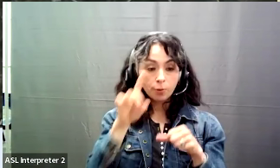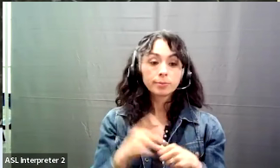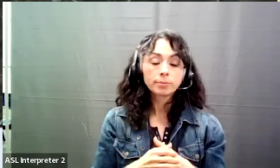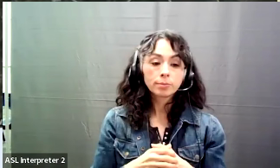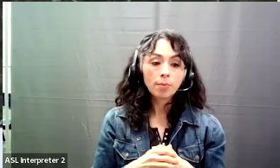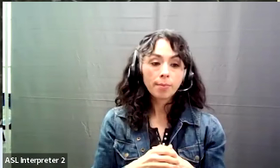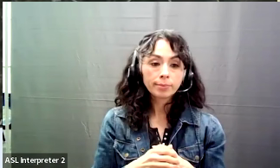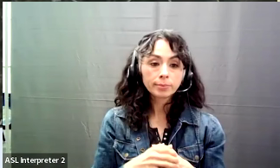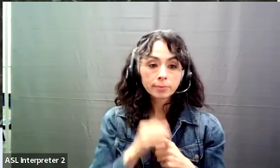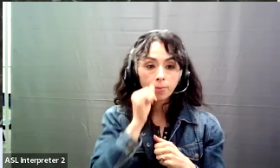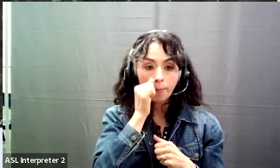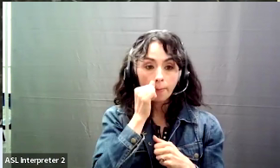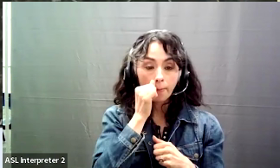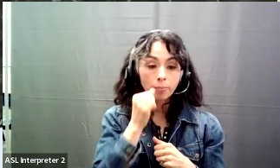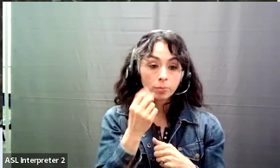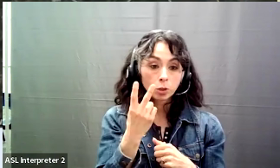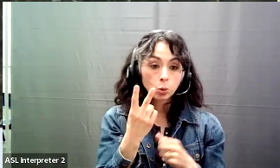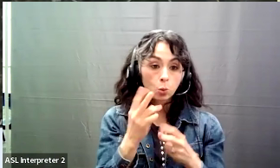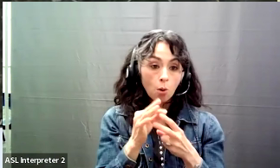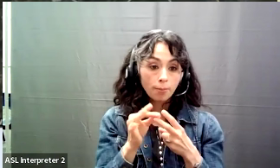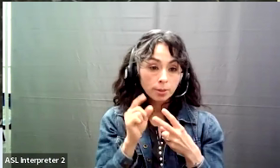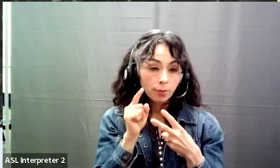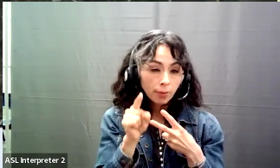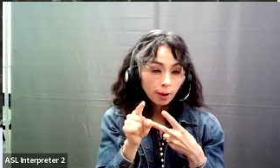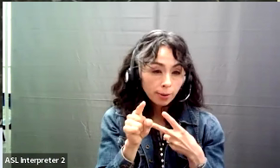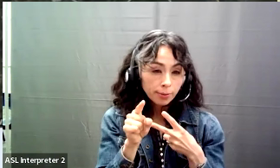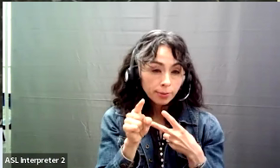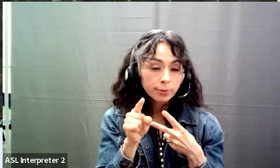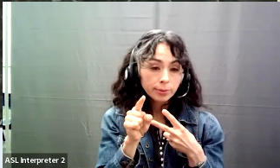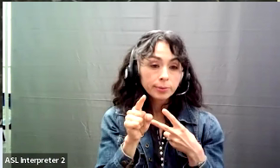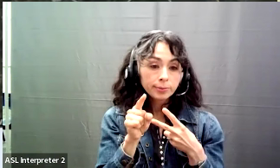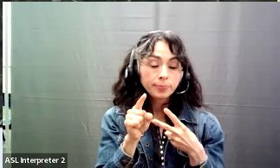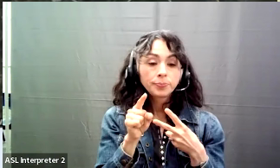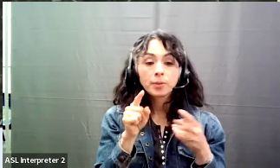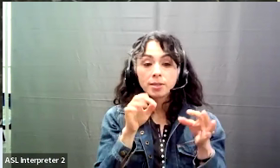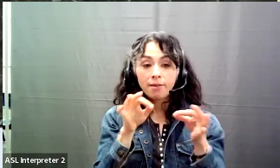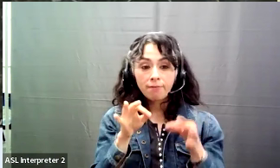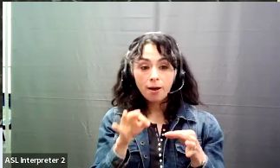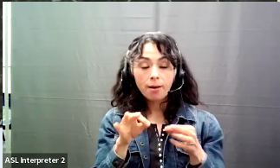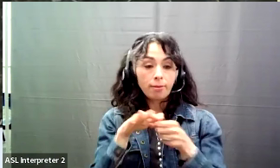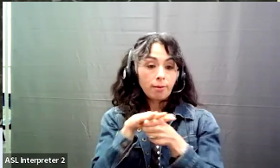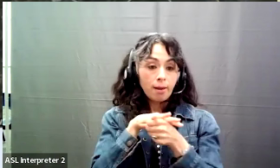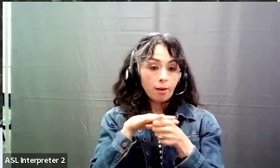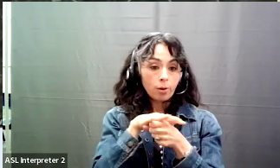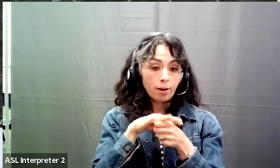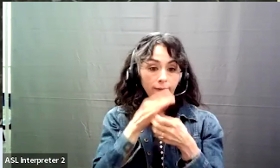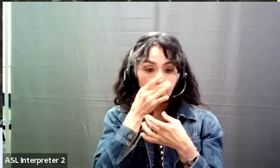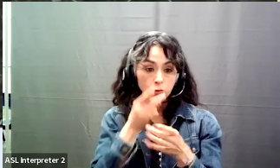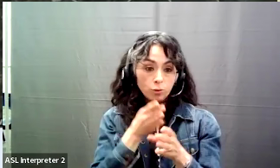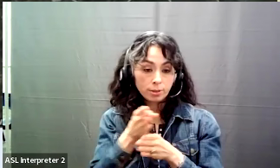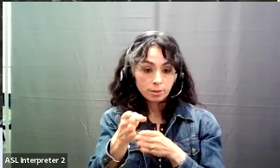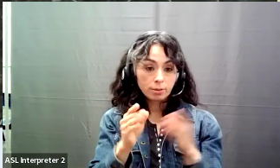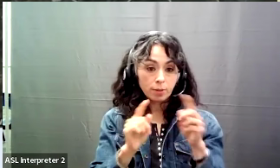seeking. And you're going to have these two options that we're signaling here. Define the area in using a rectangle,